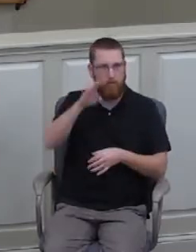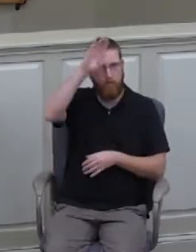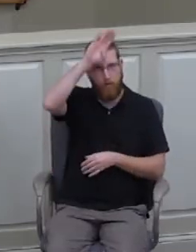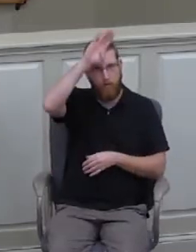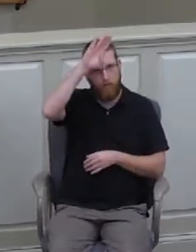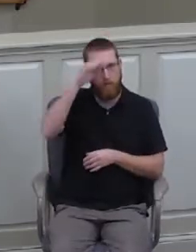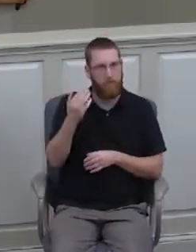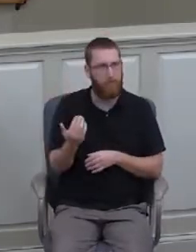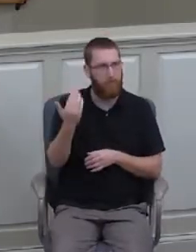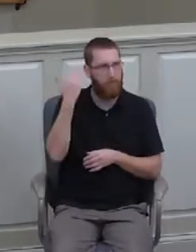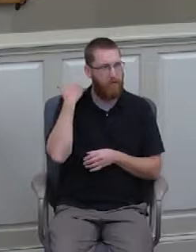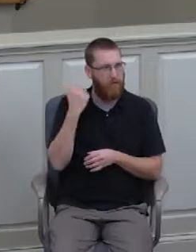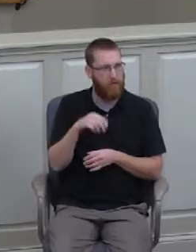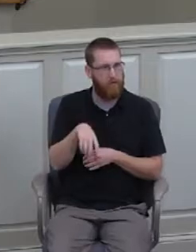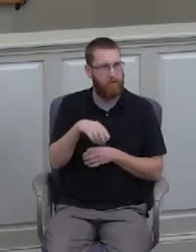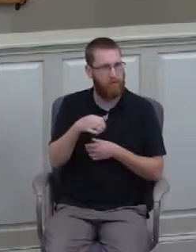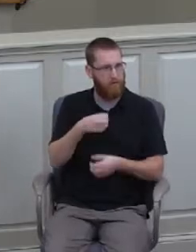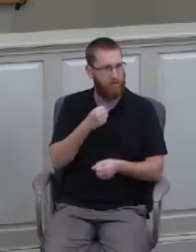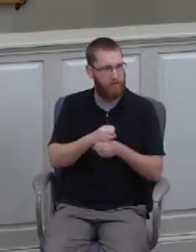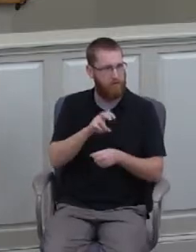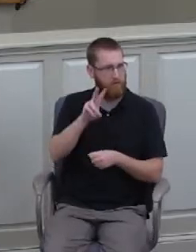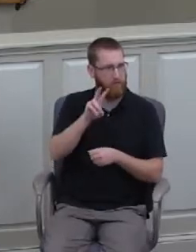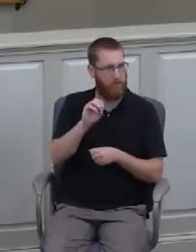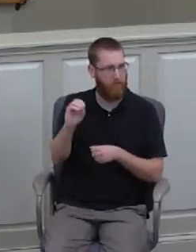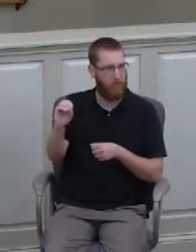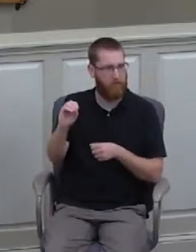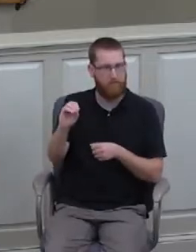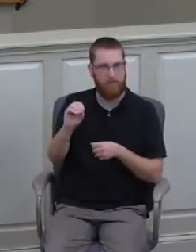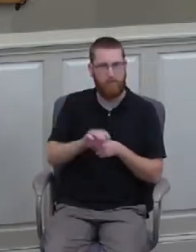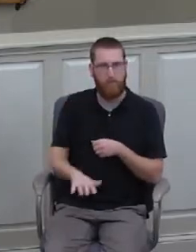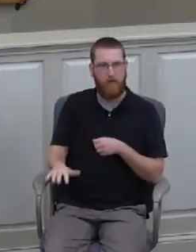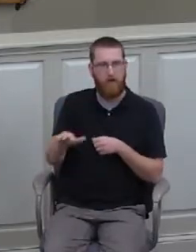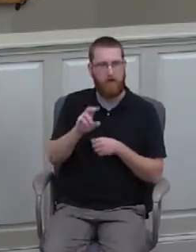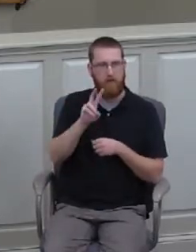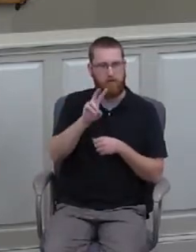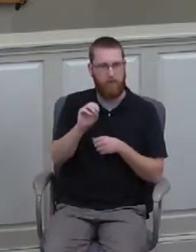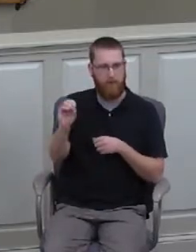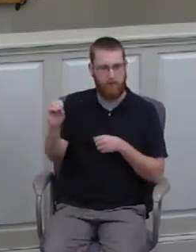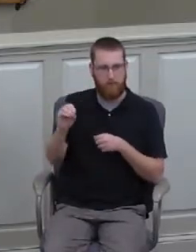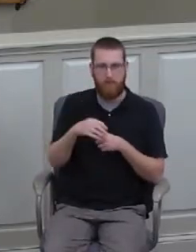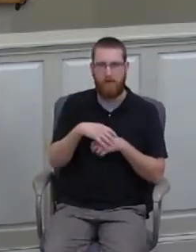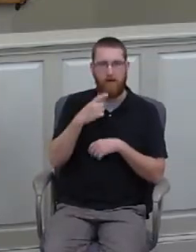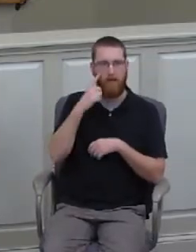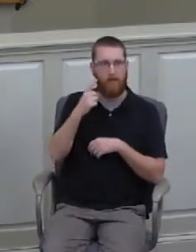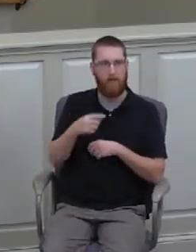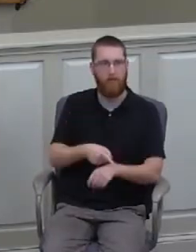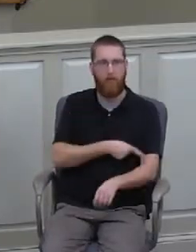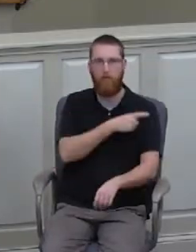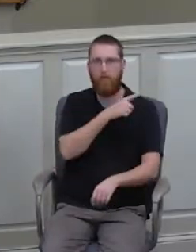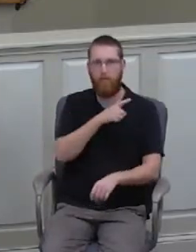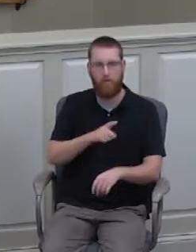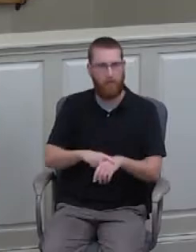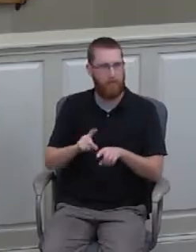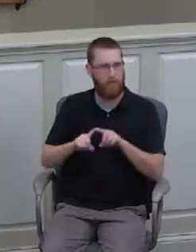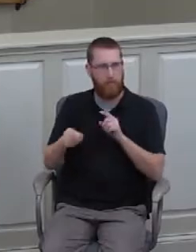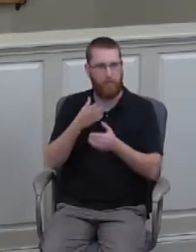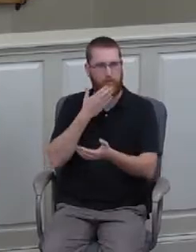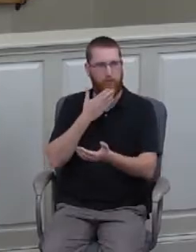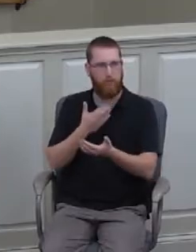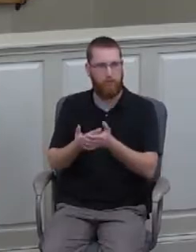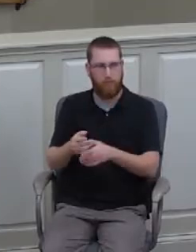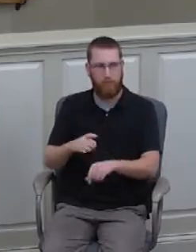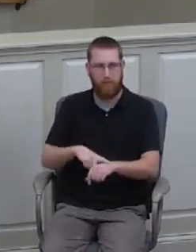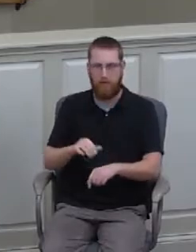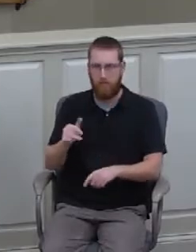probably 2000. Somewhere in thereabouts. Yeah. 20 years. Long time, good times, right? Yes.